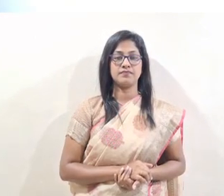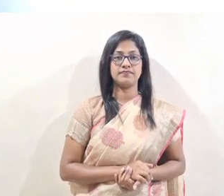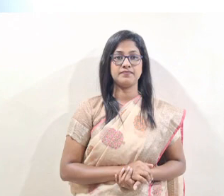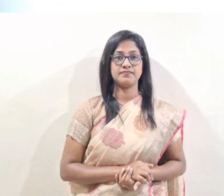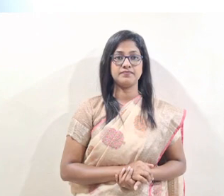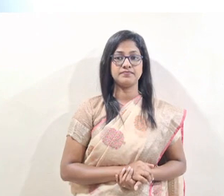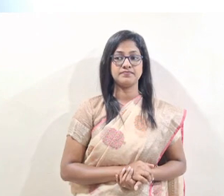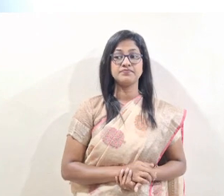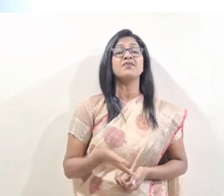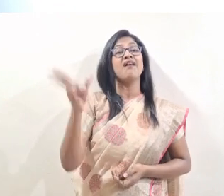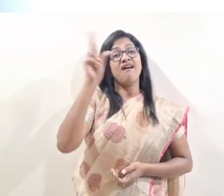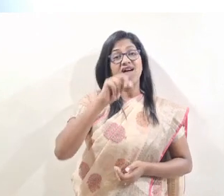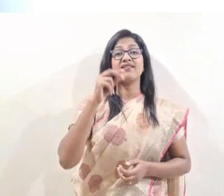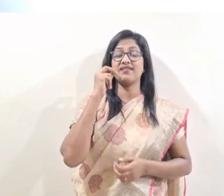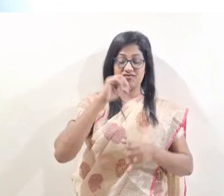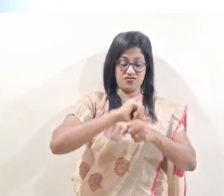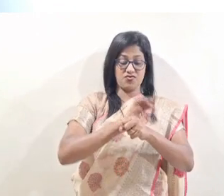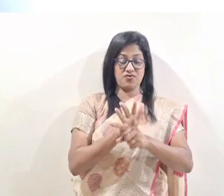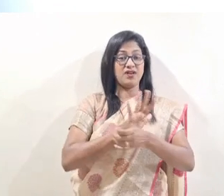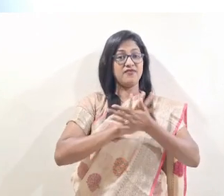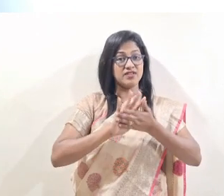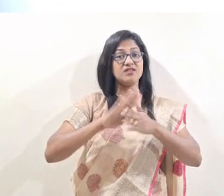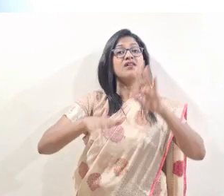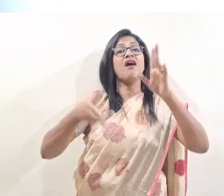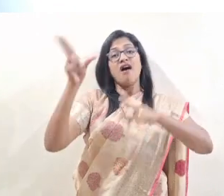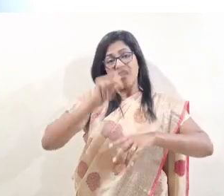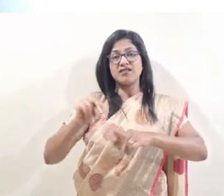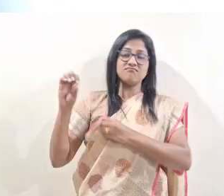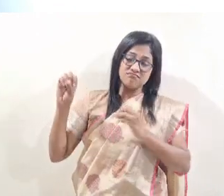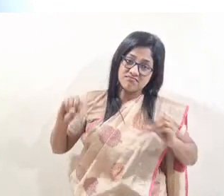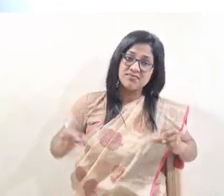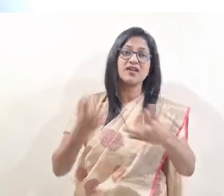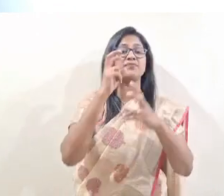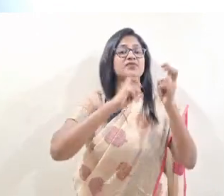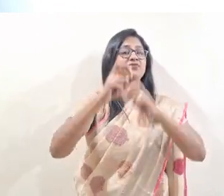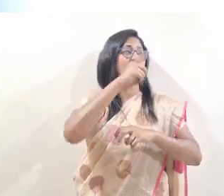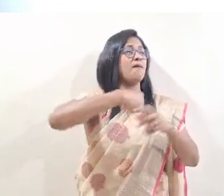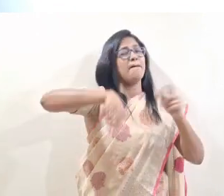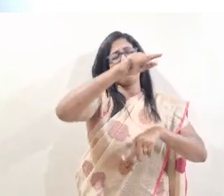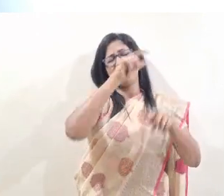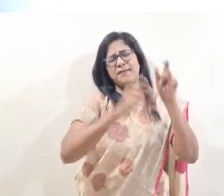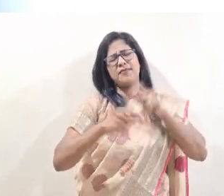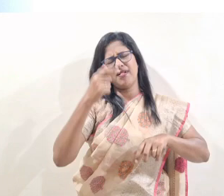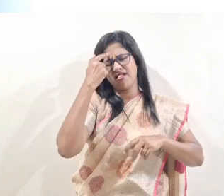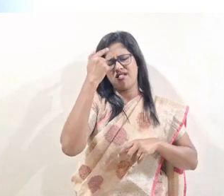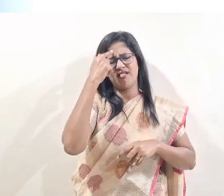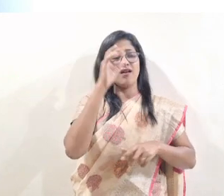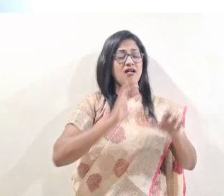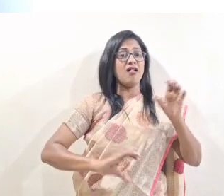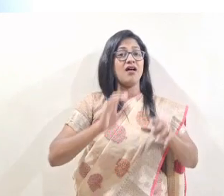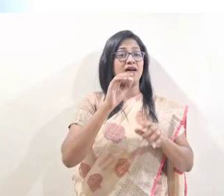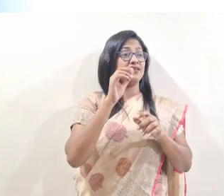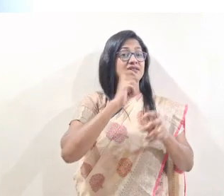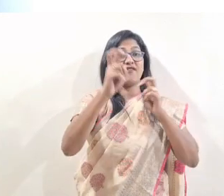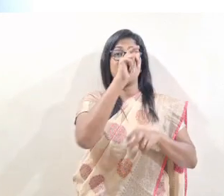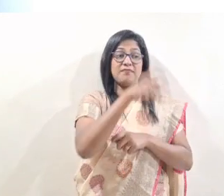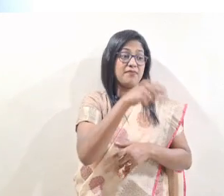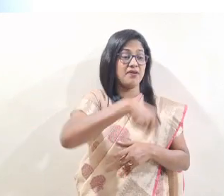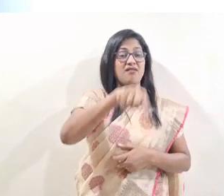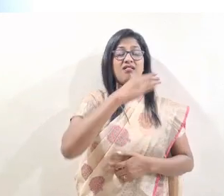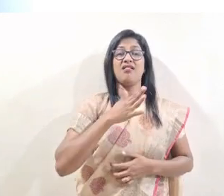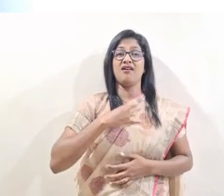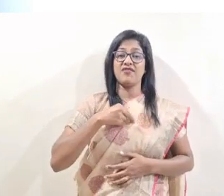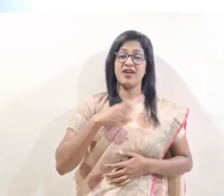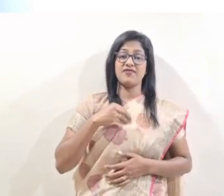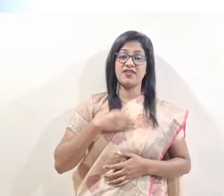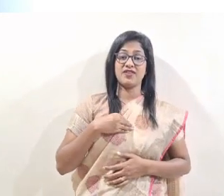Then restarting the metro post-COVID, there was complete fear psychosis among everybody, all the passengers. To give example,